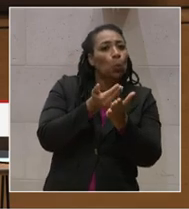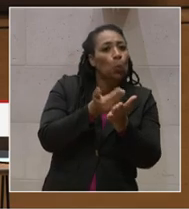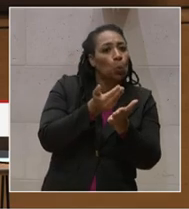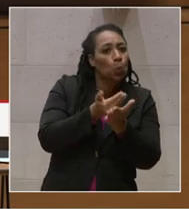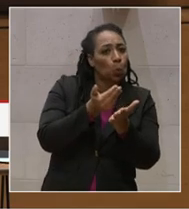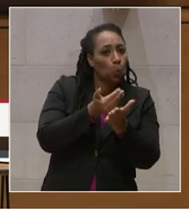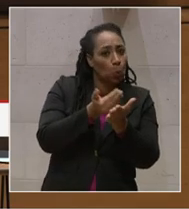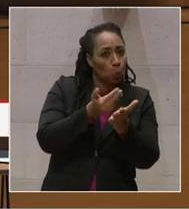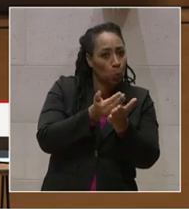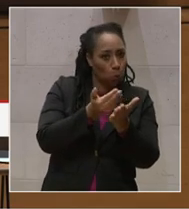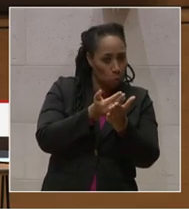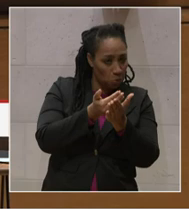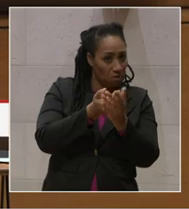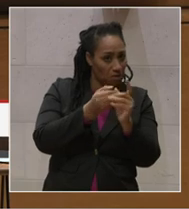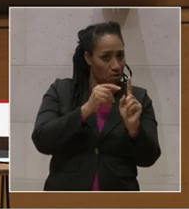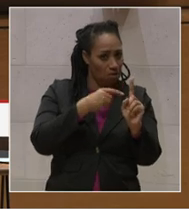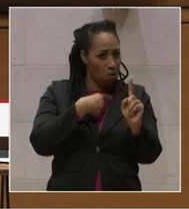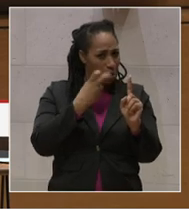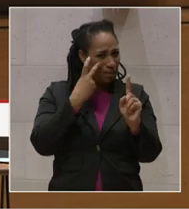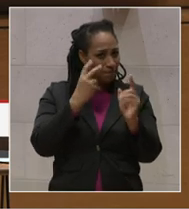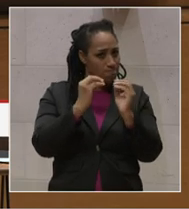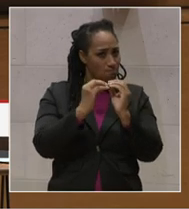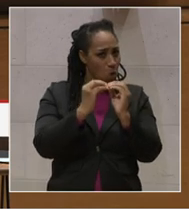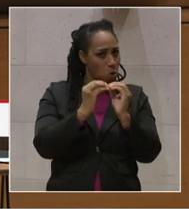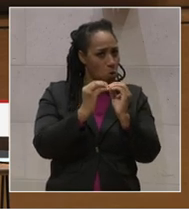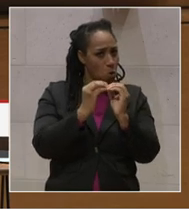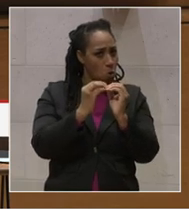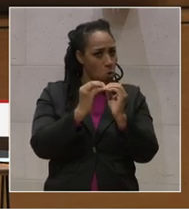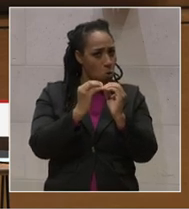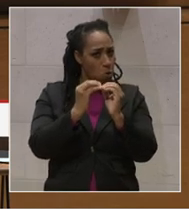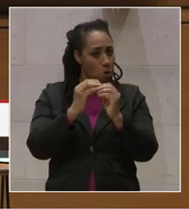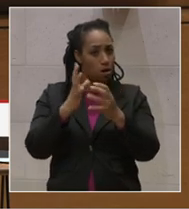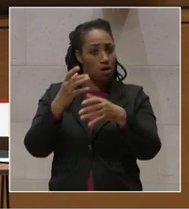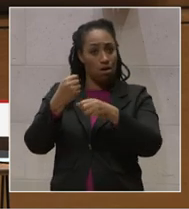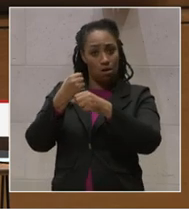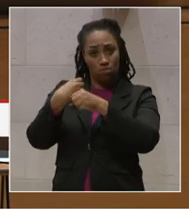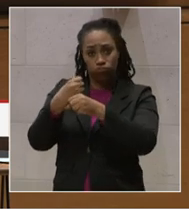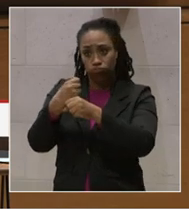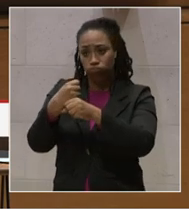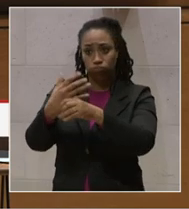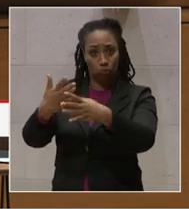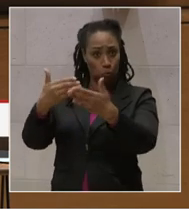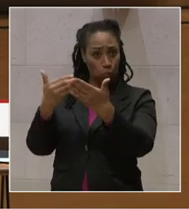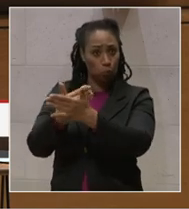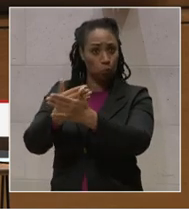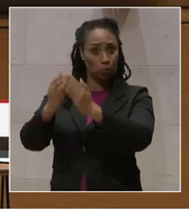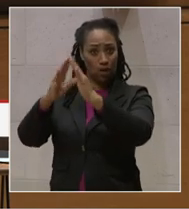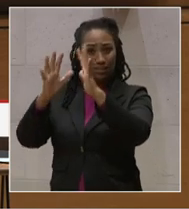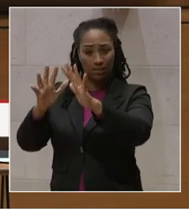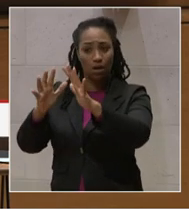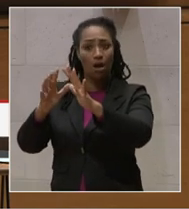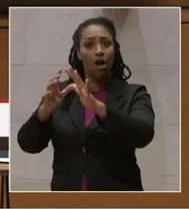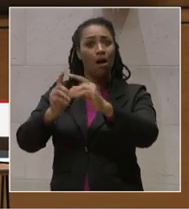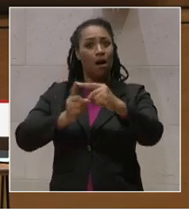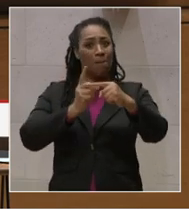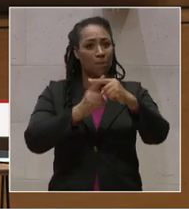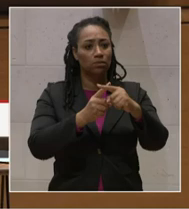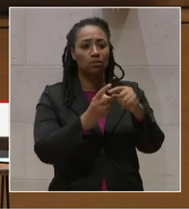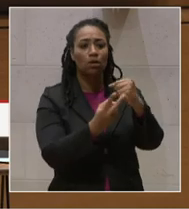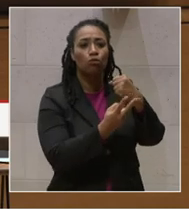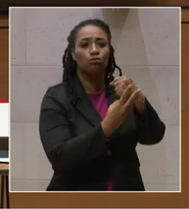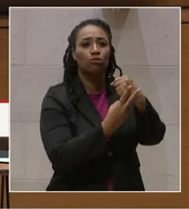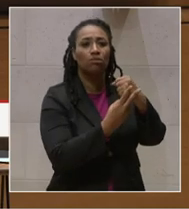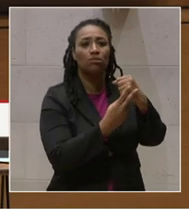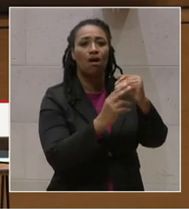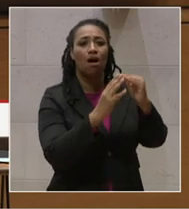that balance of production and preservation. But that production target has really led us to a